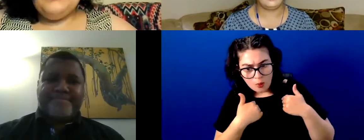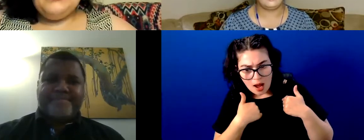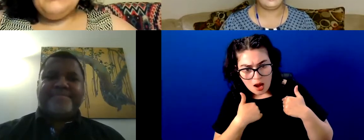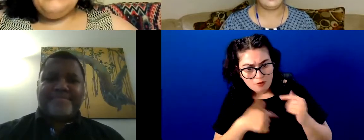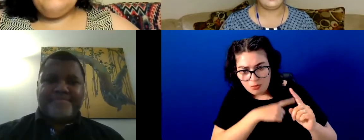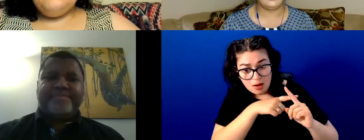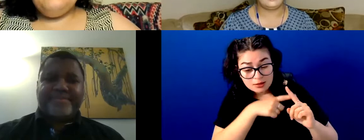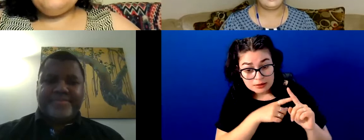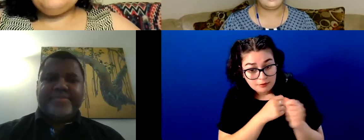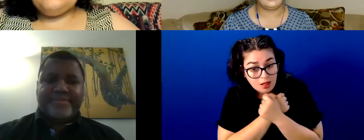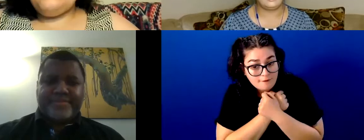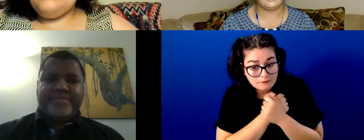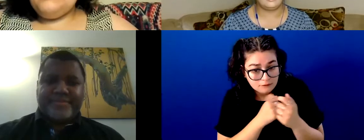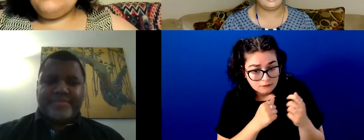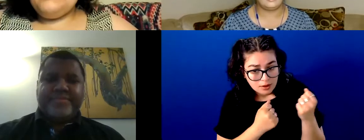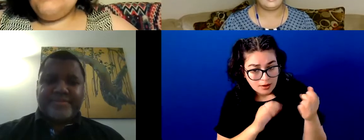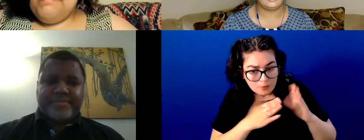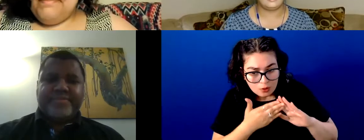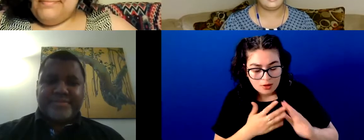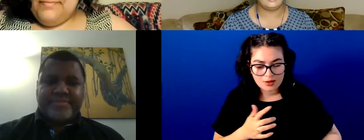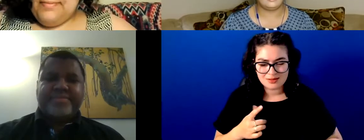embraceable-based community? And it's just like,